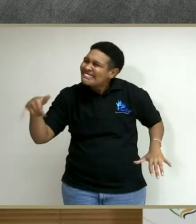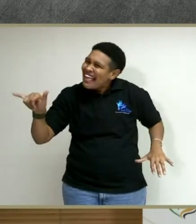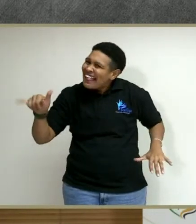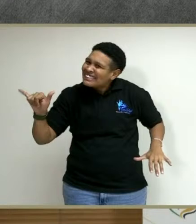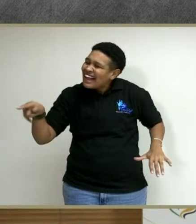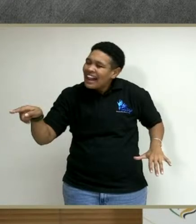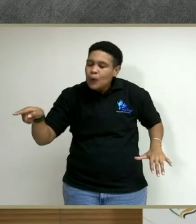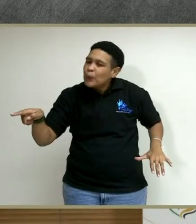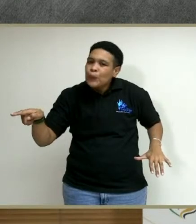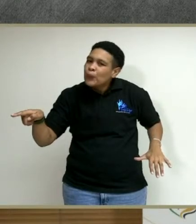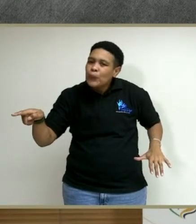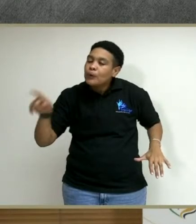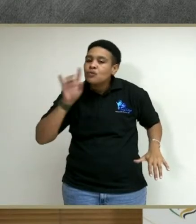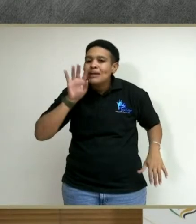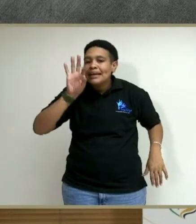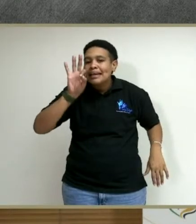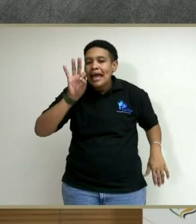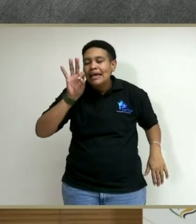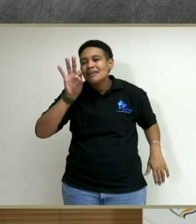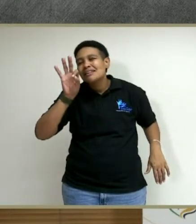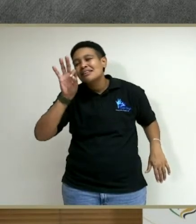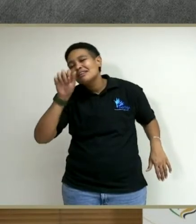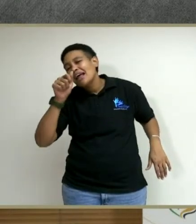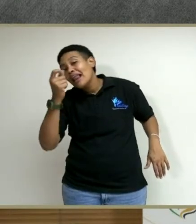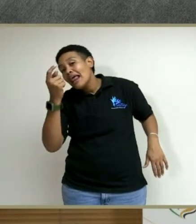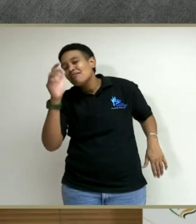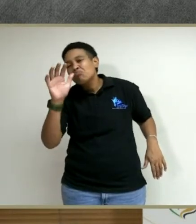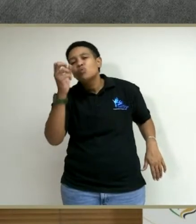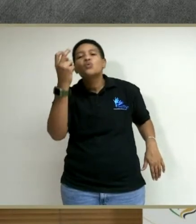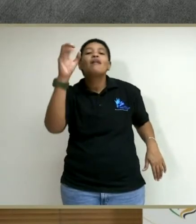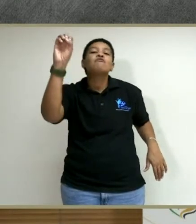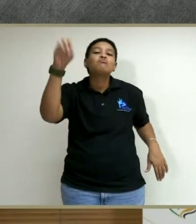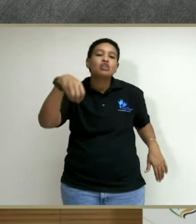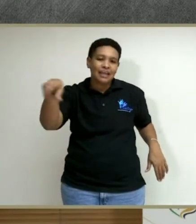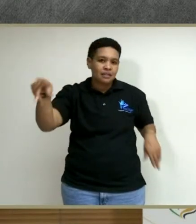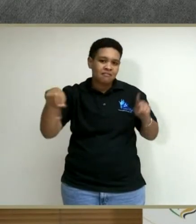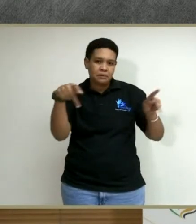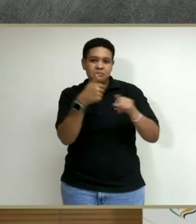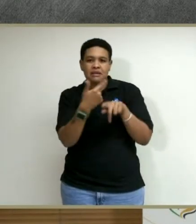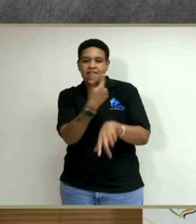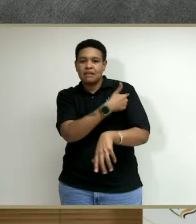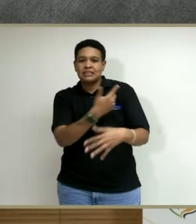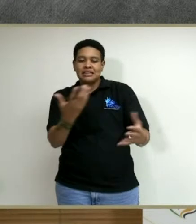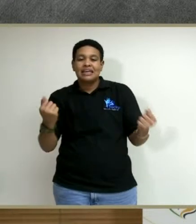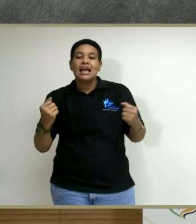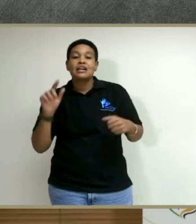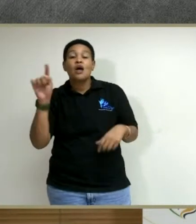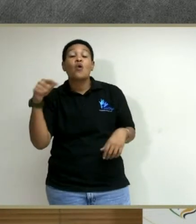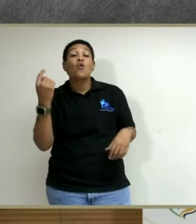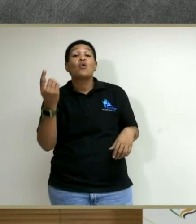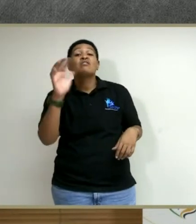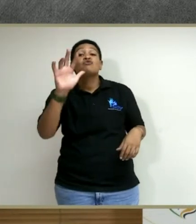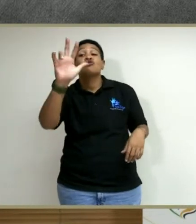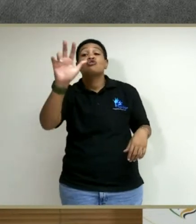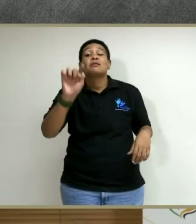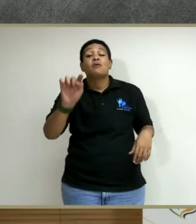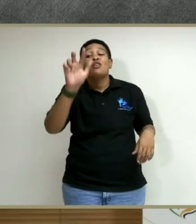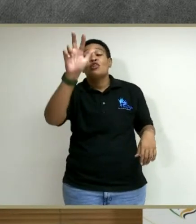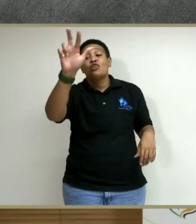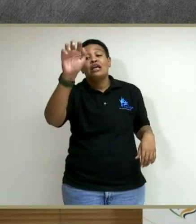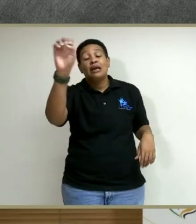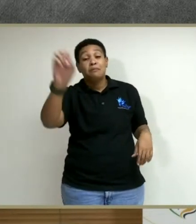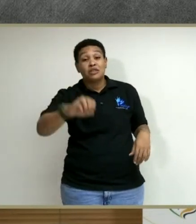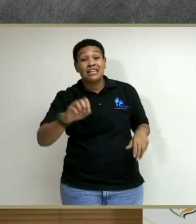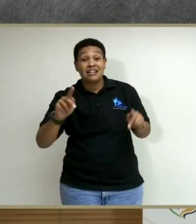at about 9, 10, 11, about 12% of persons being vaccinated, and only about 3.3%